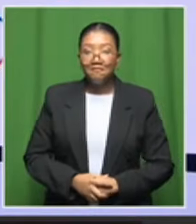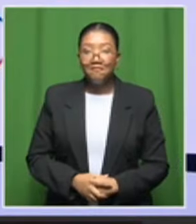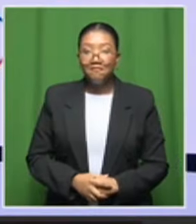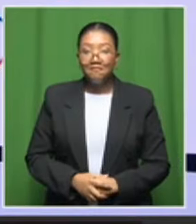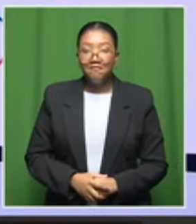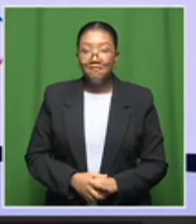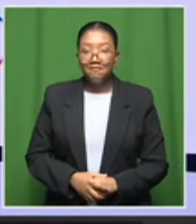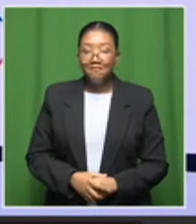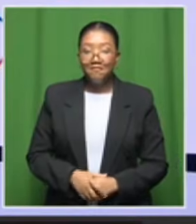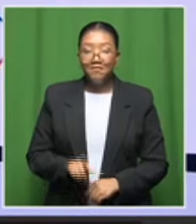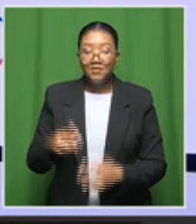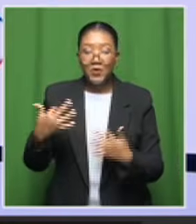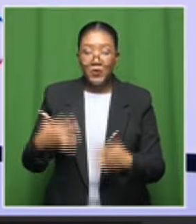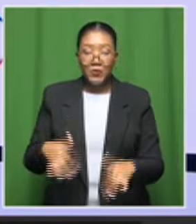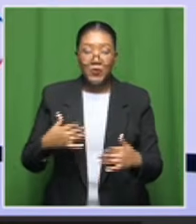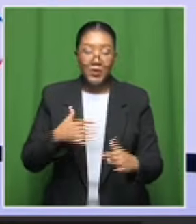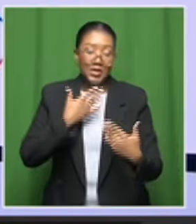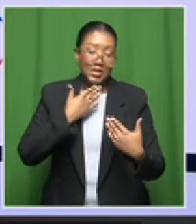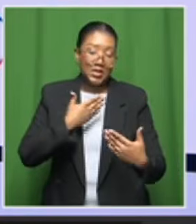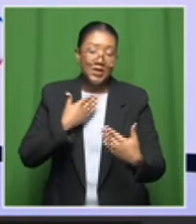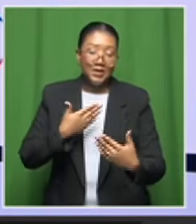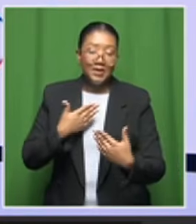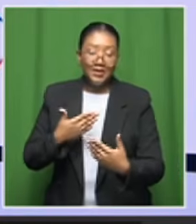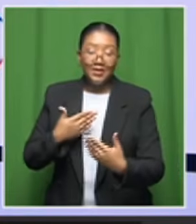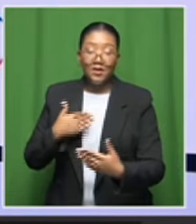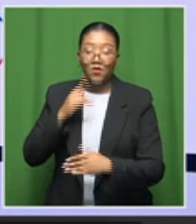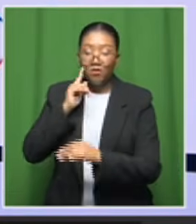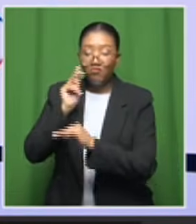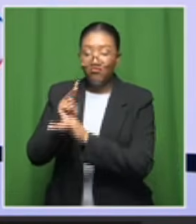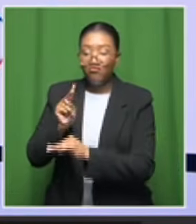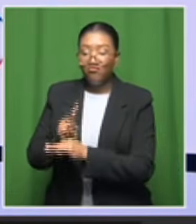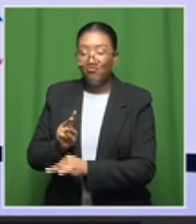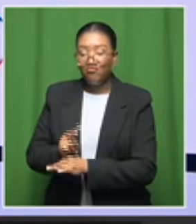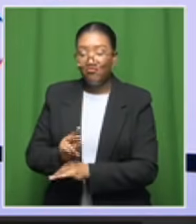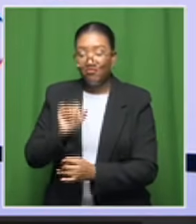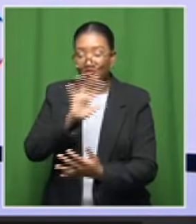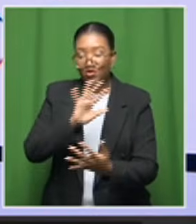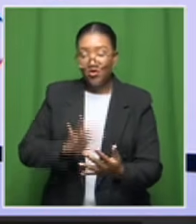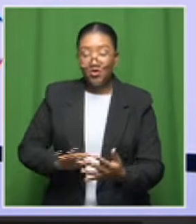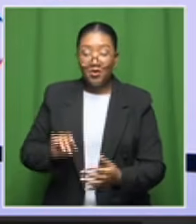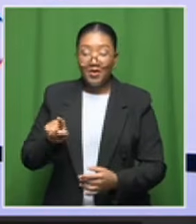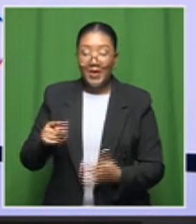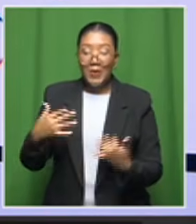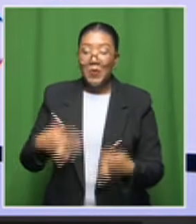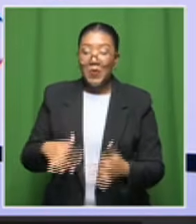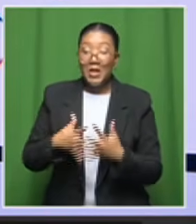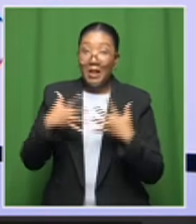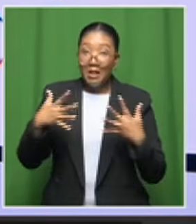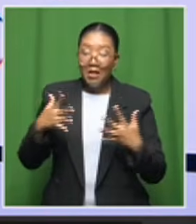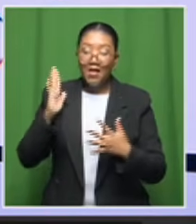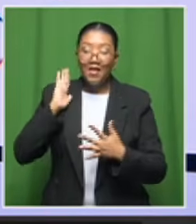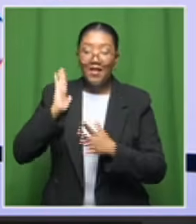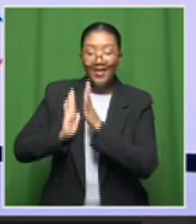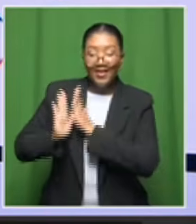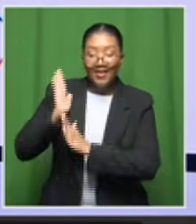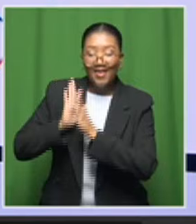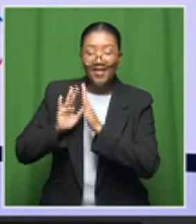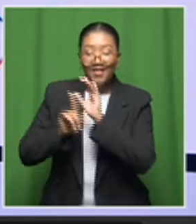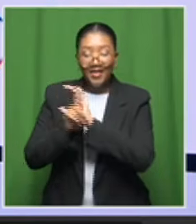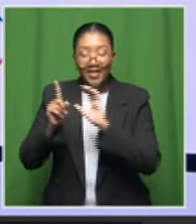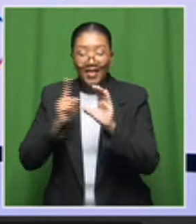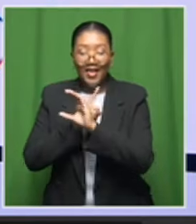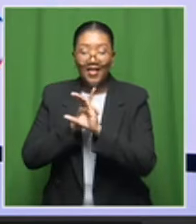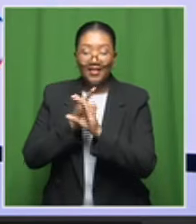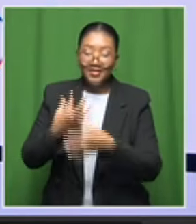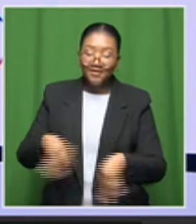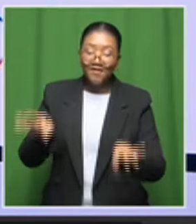Well, Ntombozuko, thank you so much. We will continue to monitor that story, of course, as it continues. It's got lots of heritage and cultural significance and